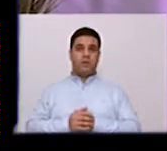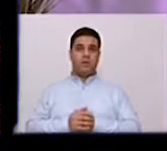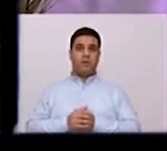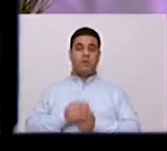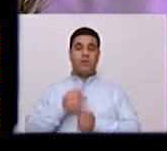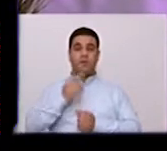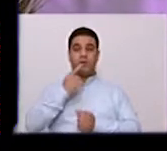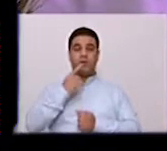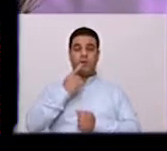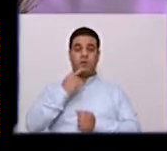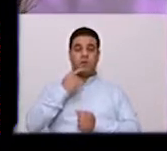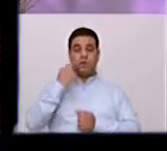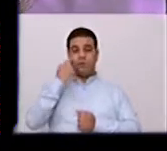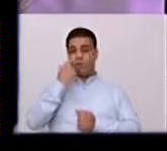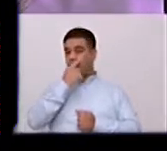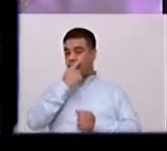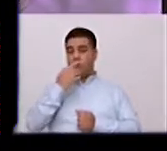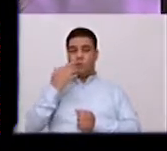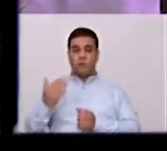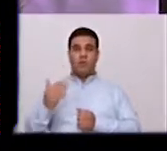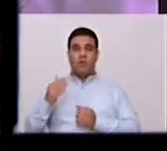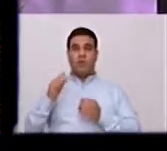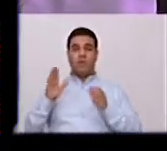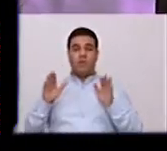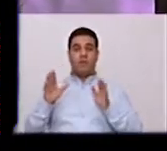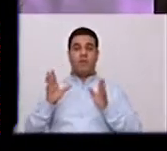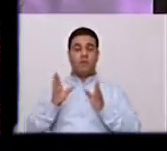qizil ko'zli urg'ochi pashshalar bilan